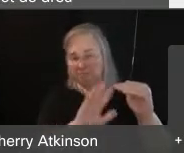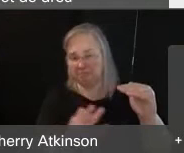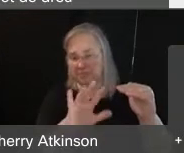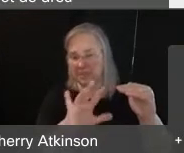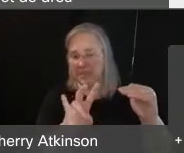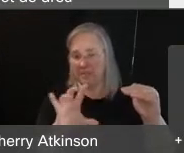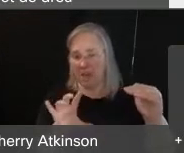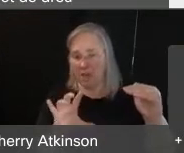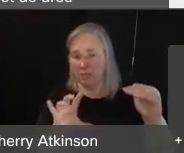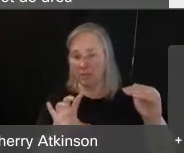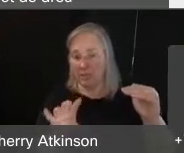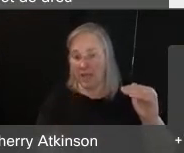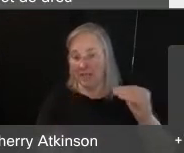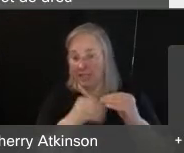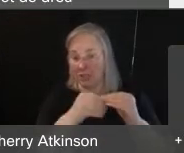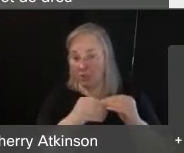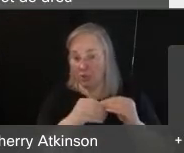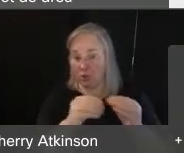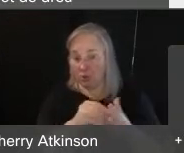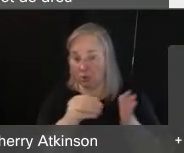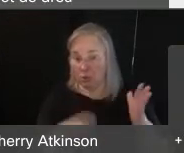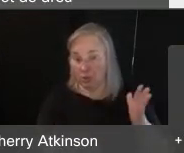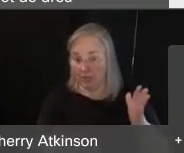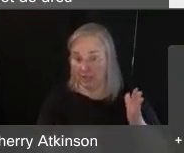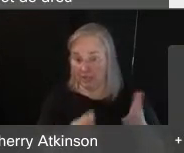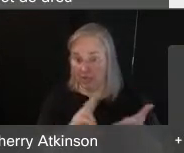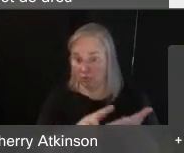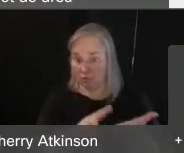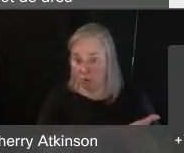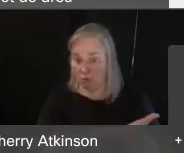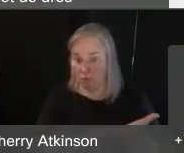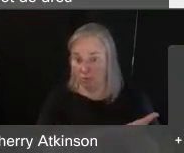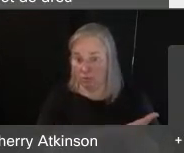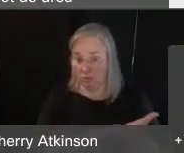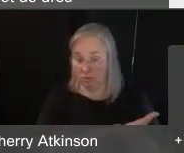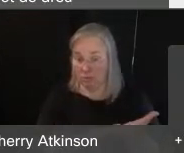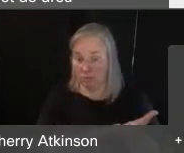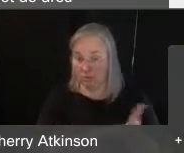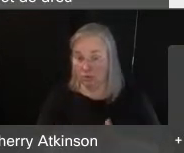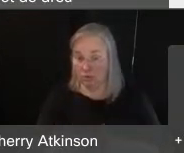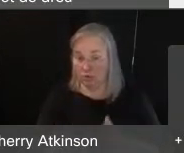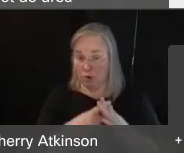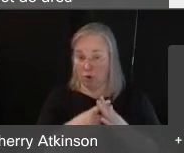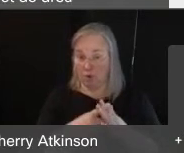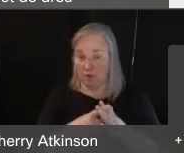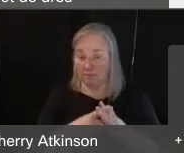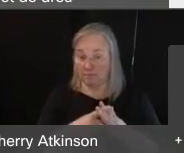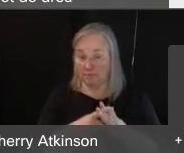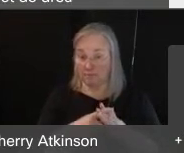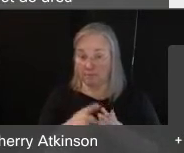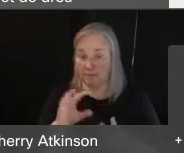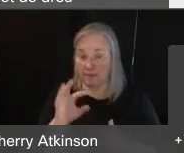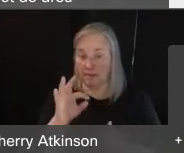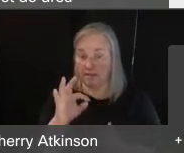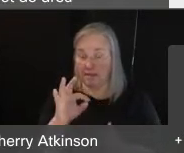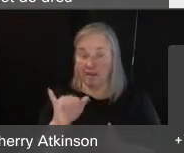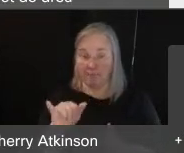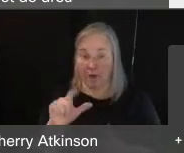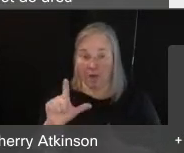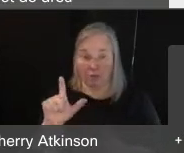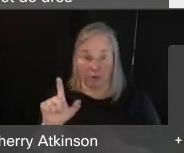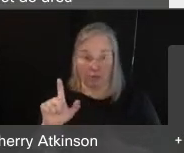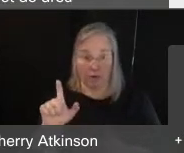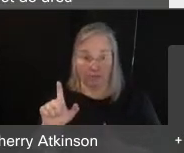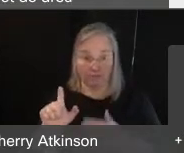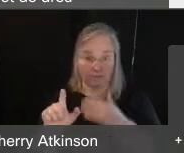700 additional students enrolled going into the fiscal year 21,